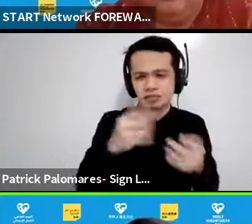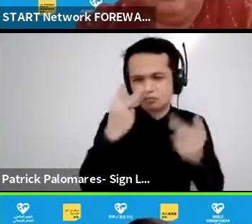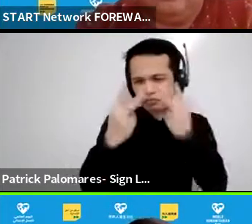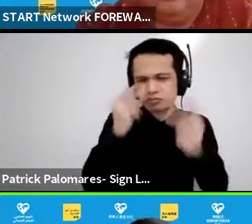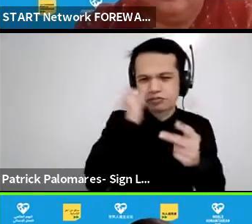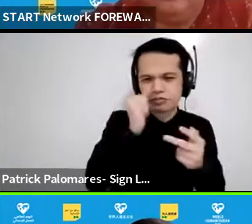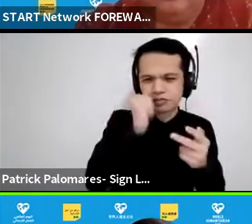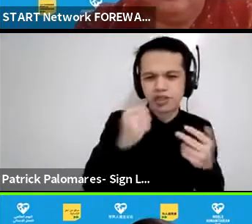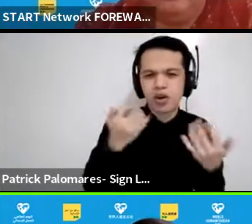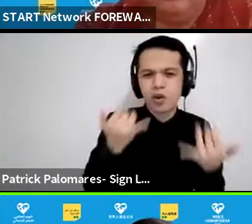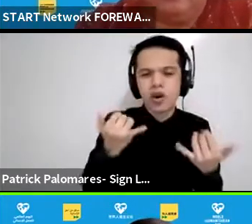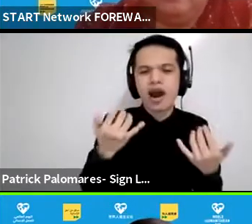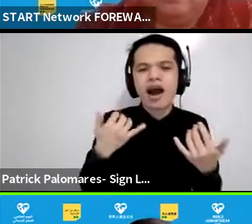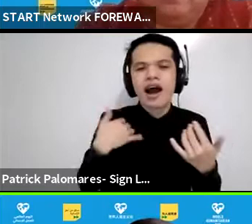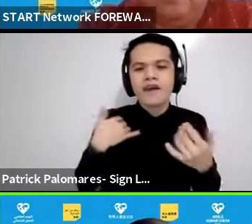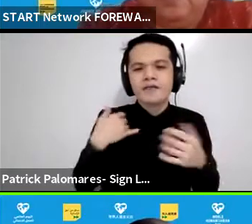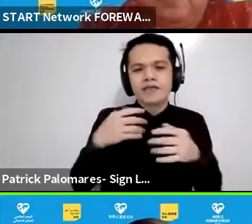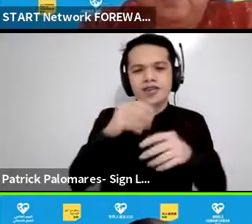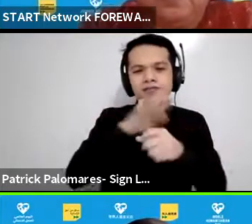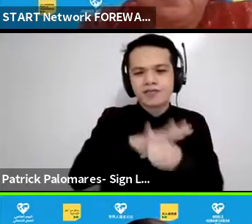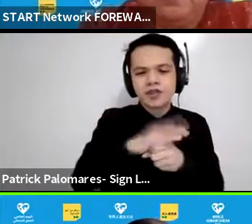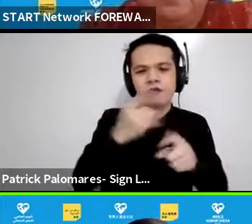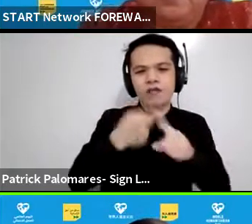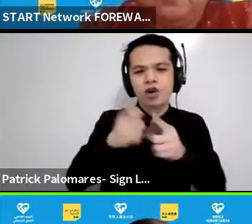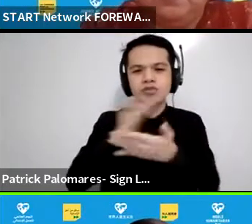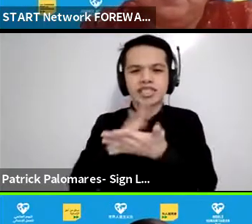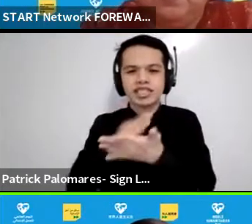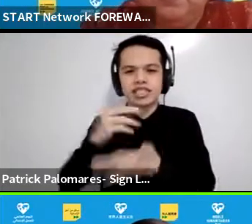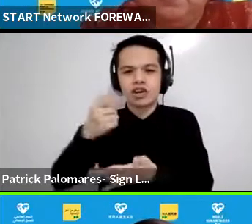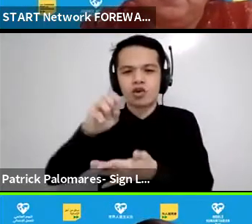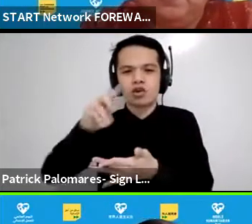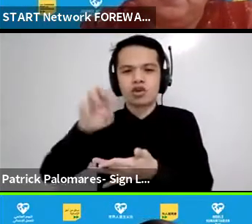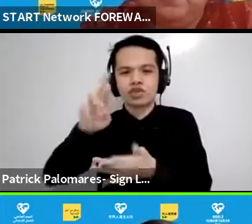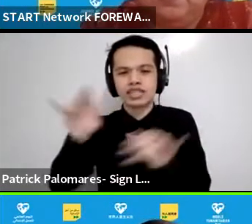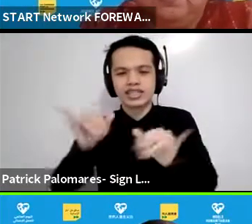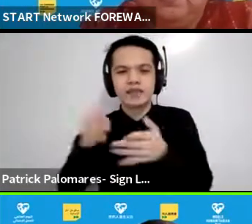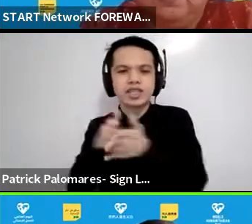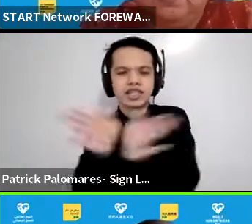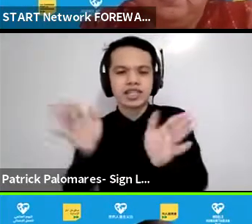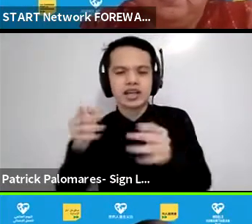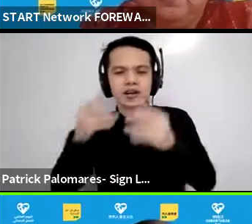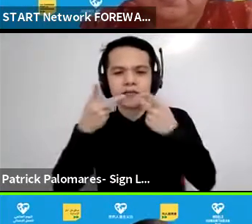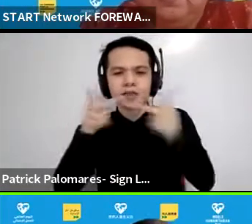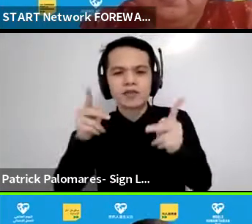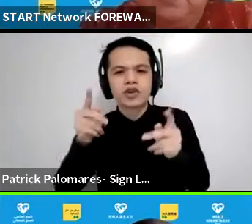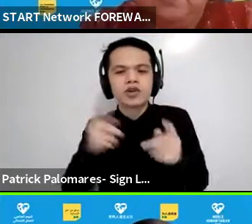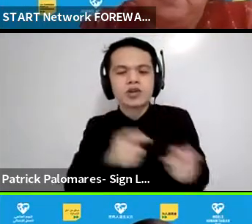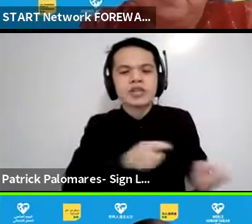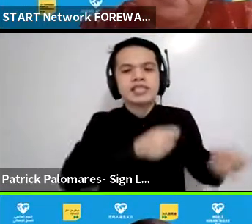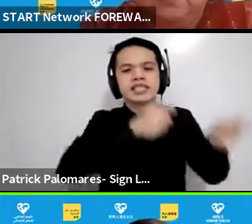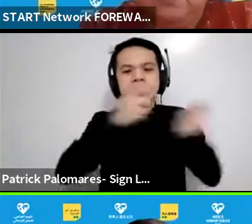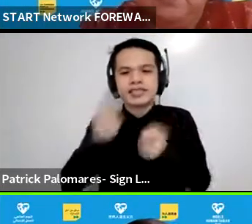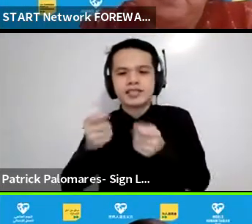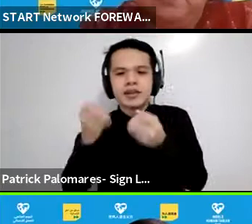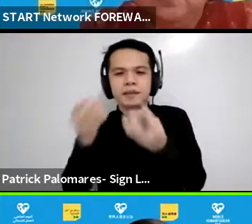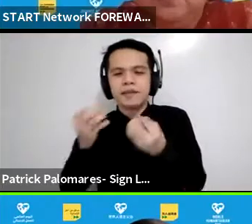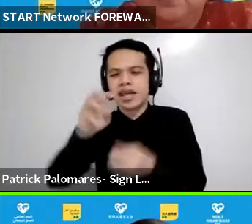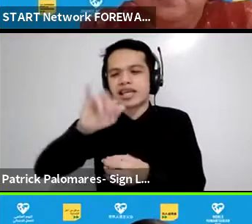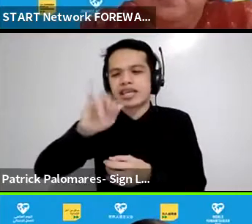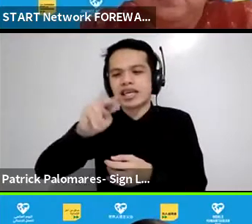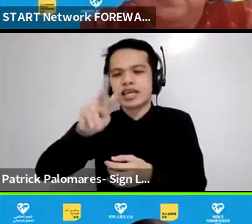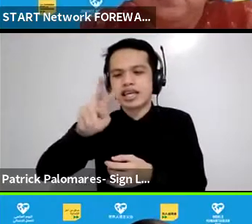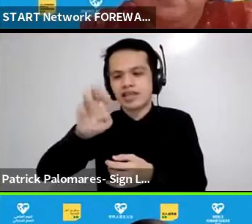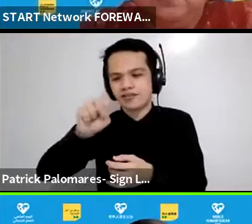of pressure both from shareholders and the general public to shift. And many investors, as I mentioned